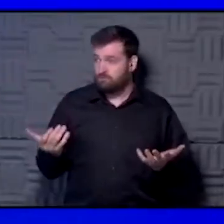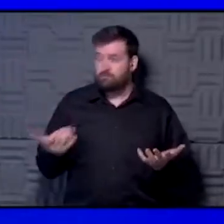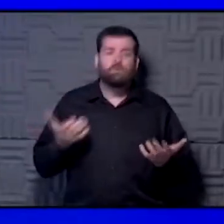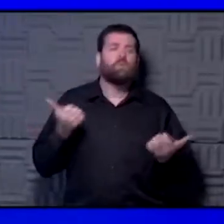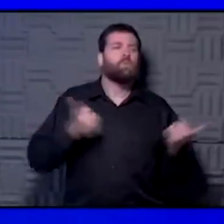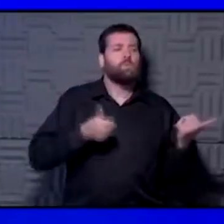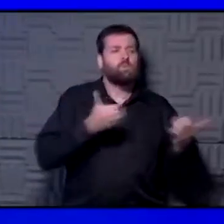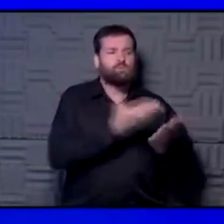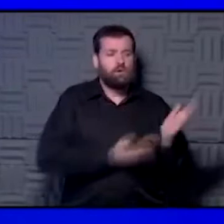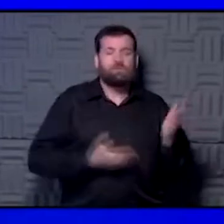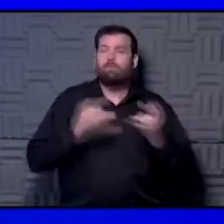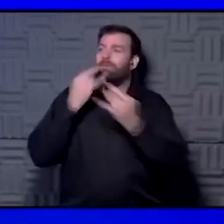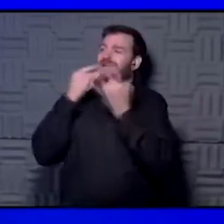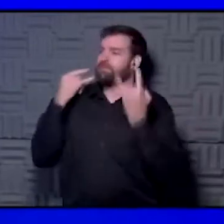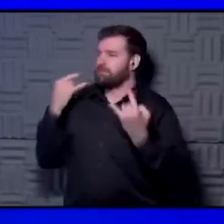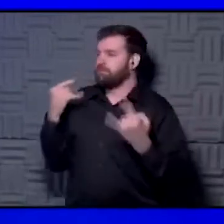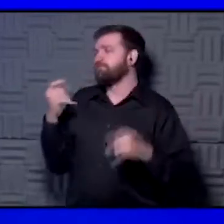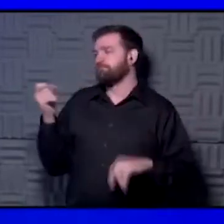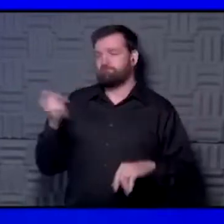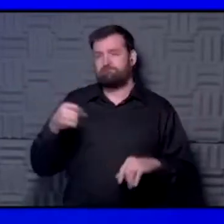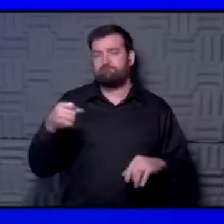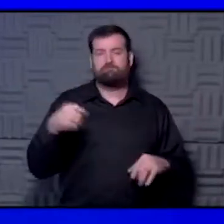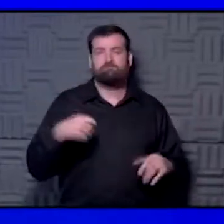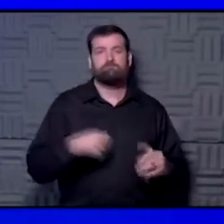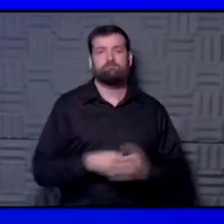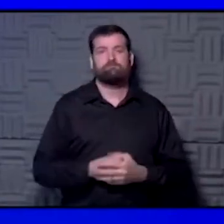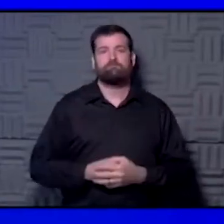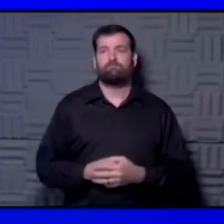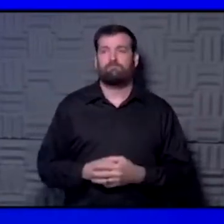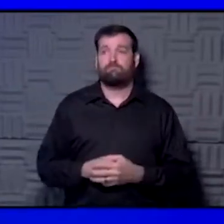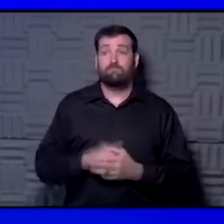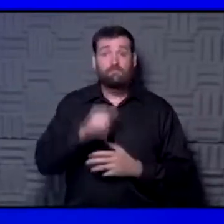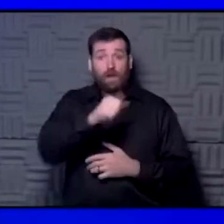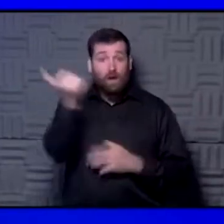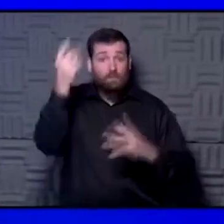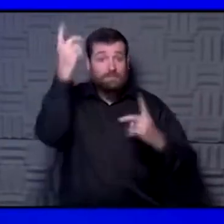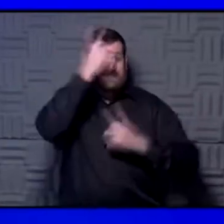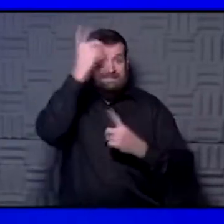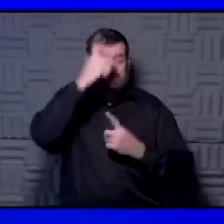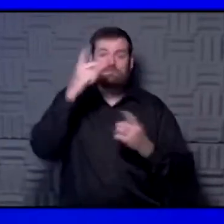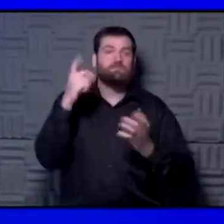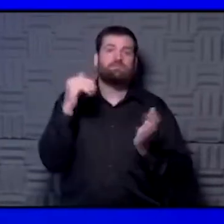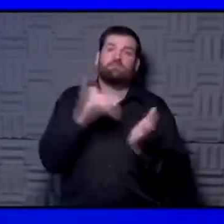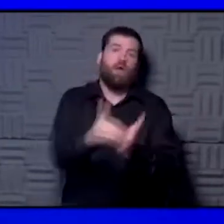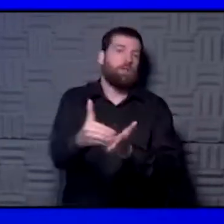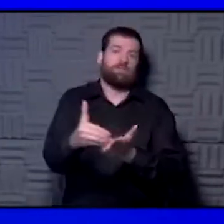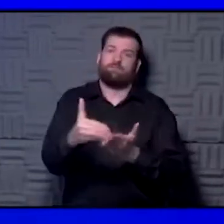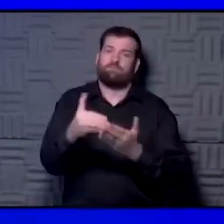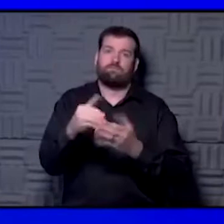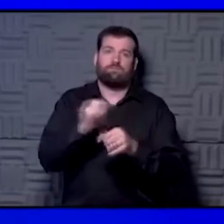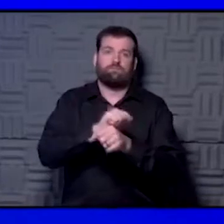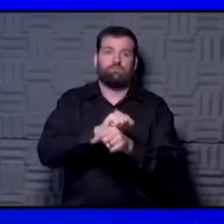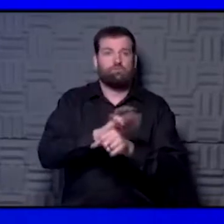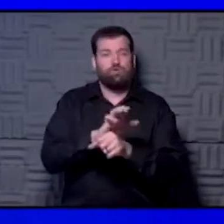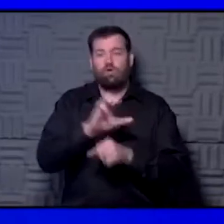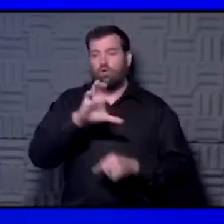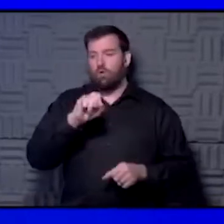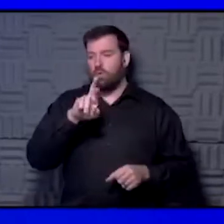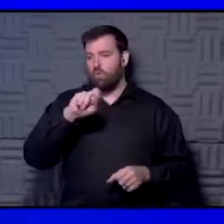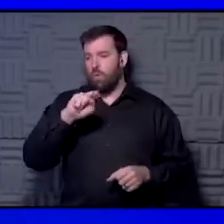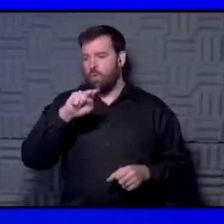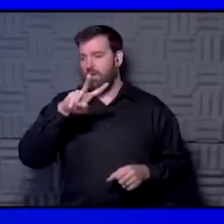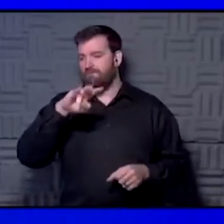part forever? the masking. Yeah. So because these other diseases, the common coronavirus, rhinovirus, these common